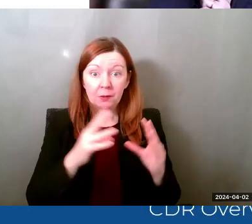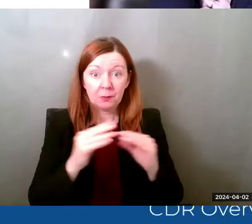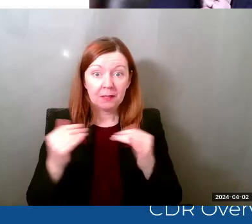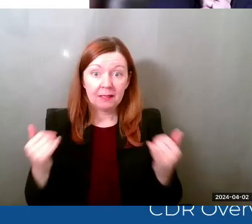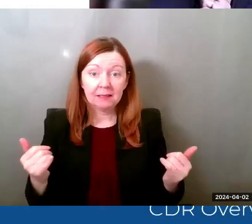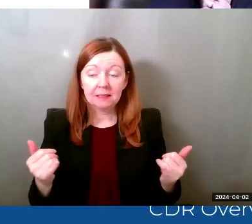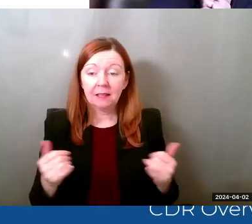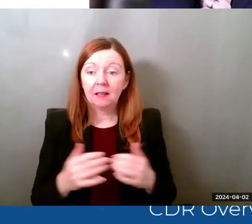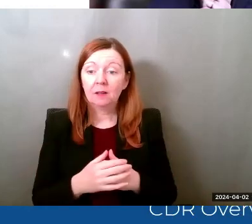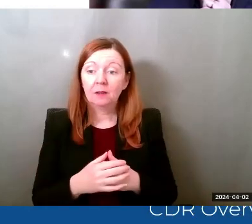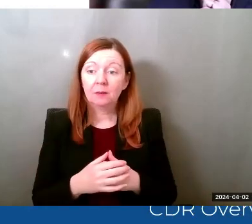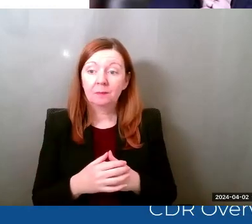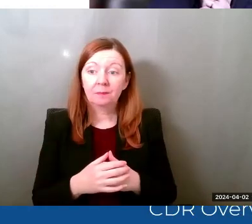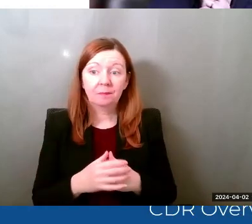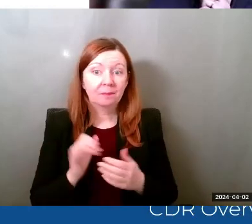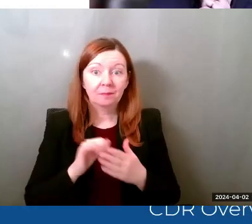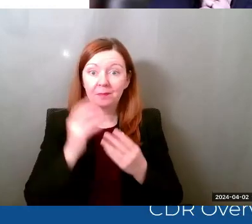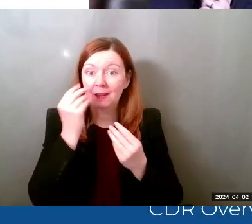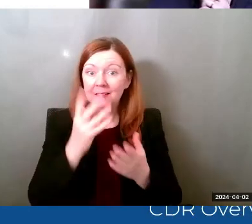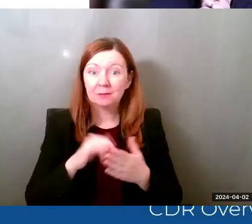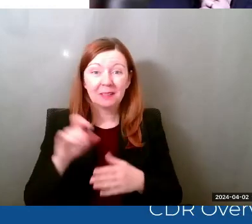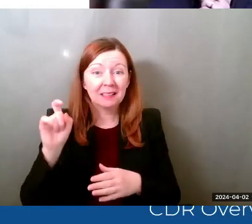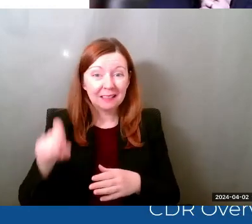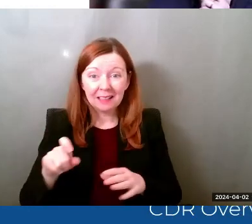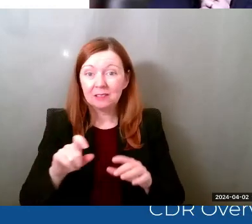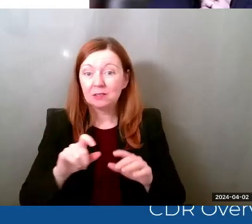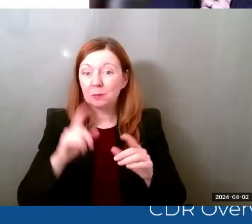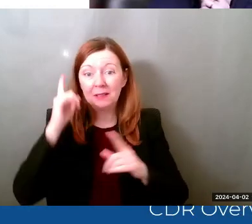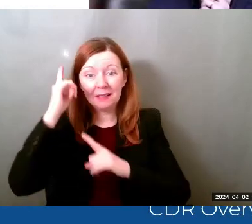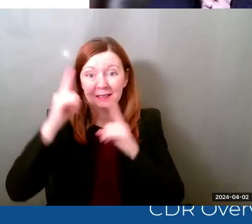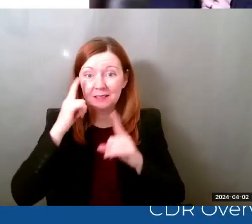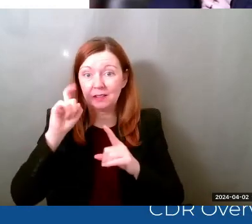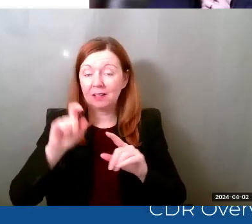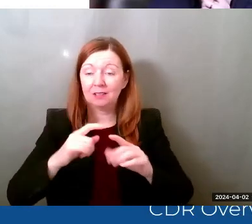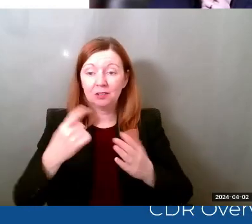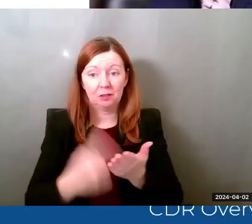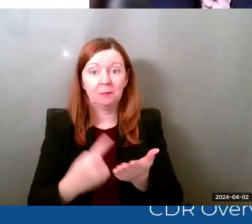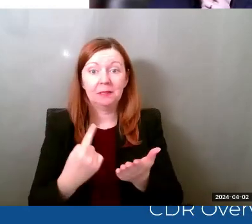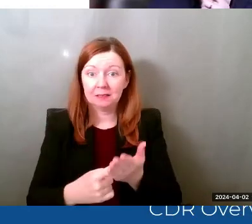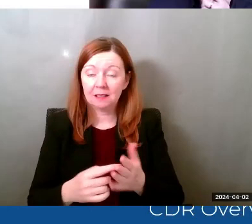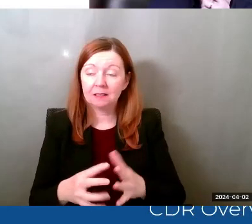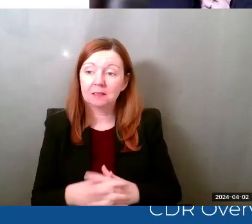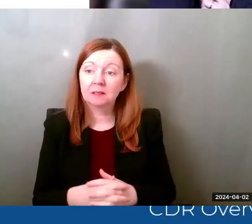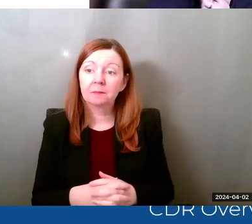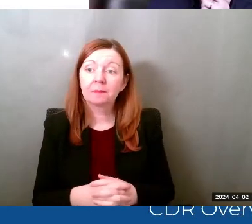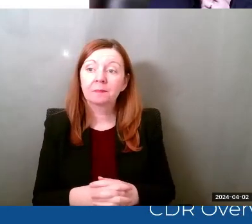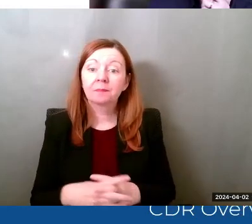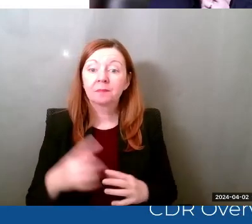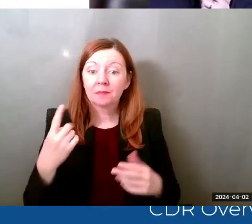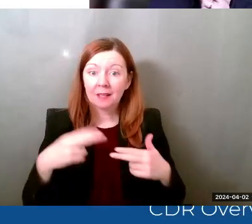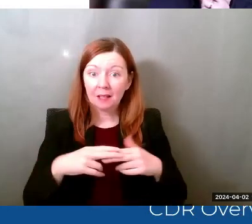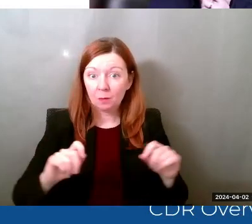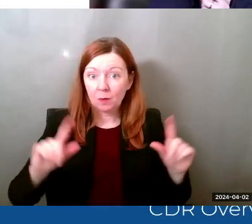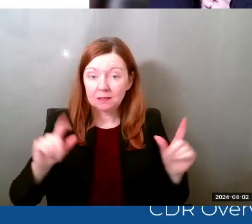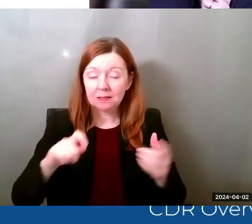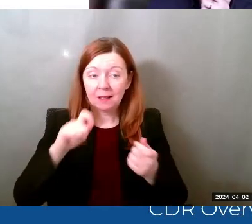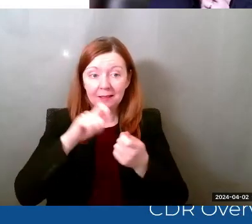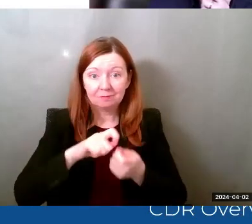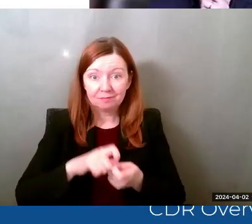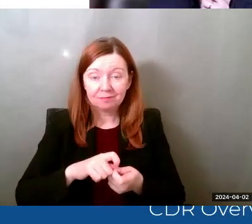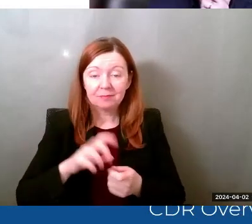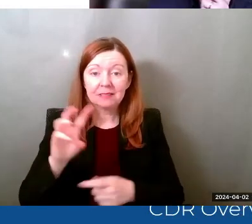now, that's information that needs to be considered and should be discussed. In one of the slides, they